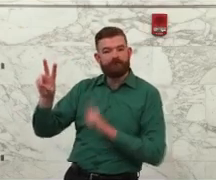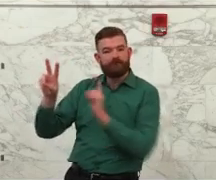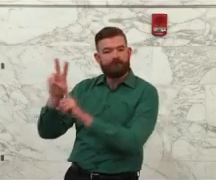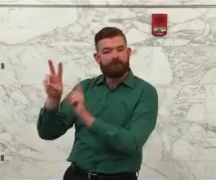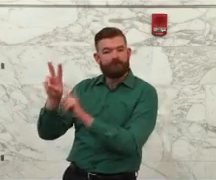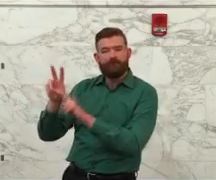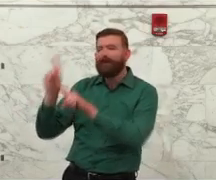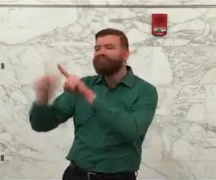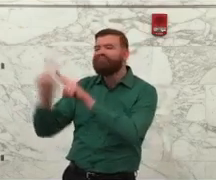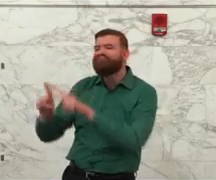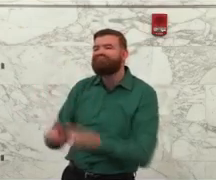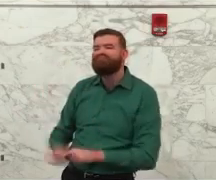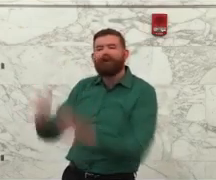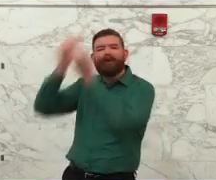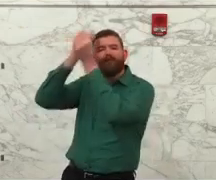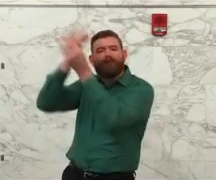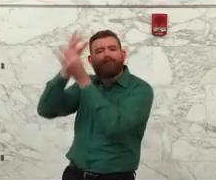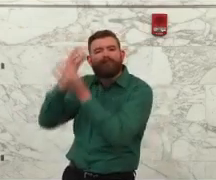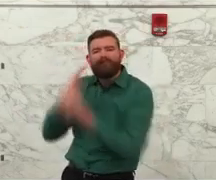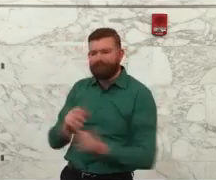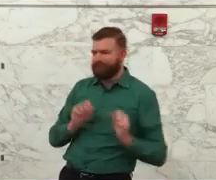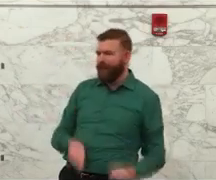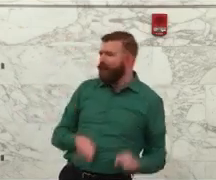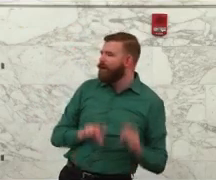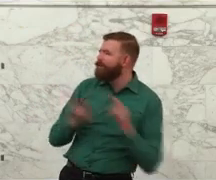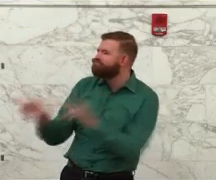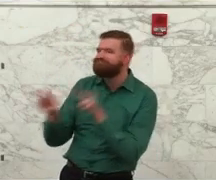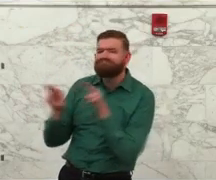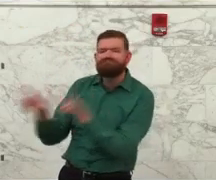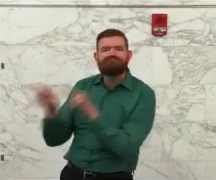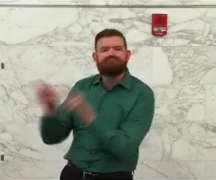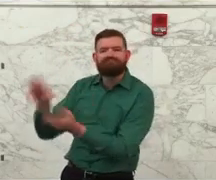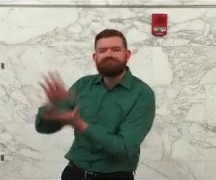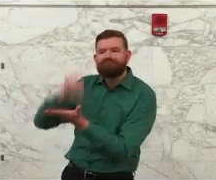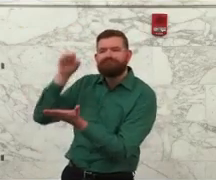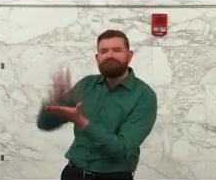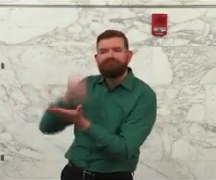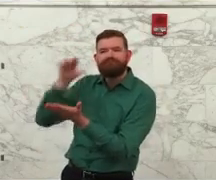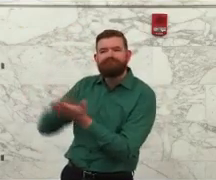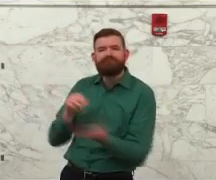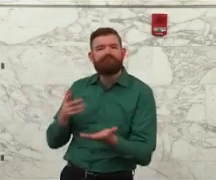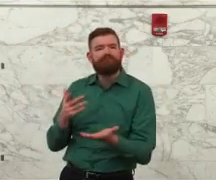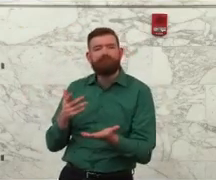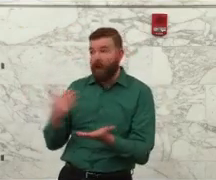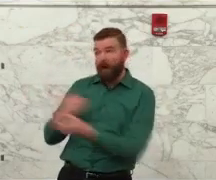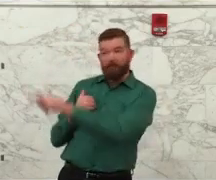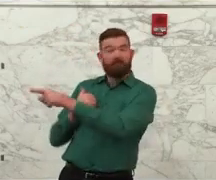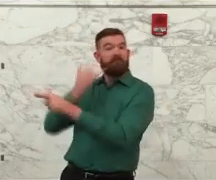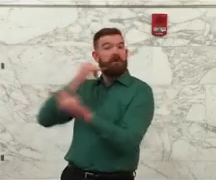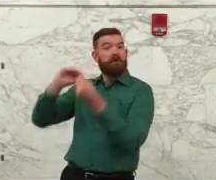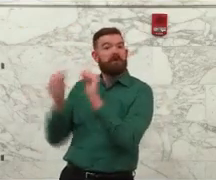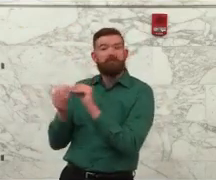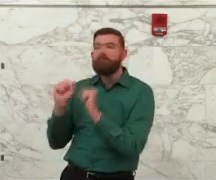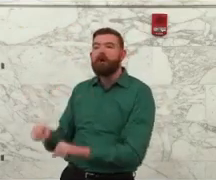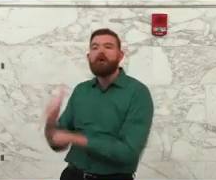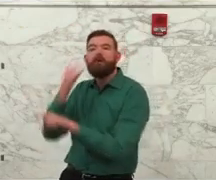information and updates, and a list of phone numbers and other available resources. Again, that's